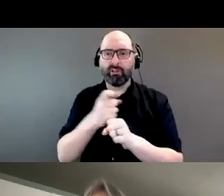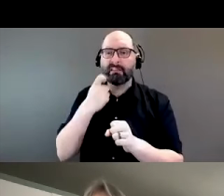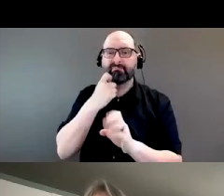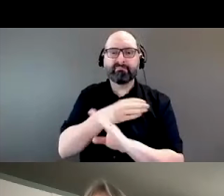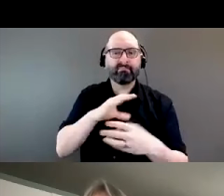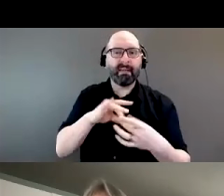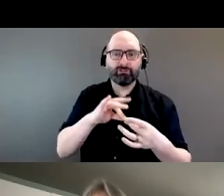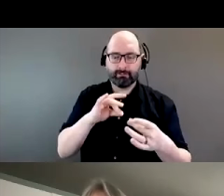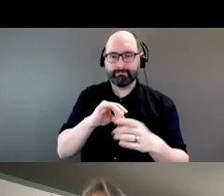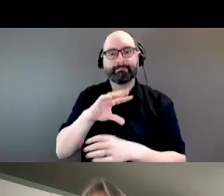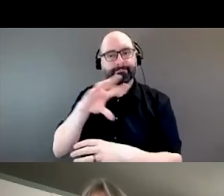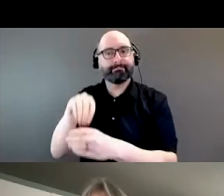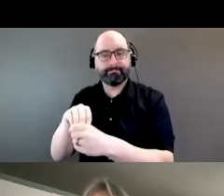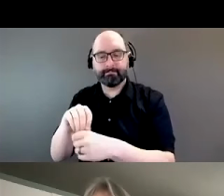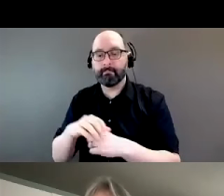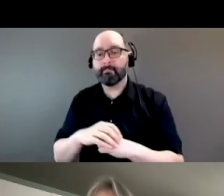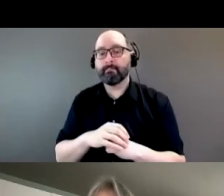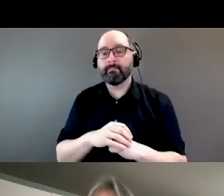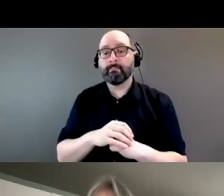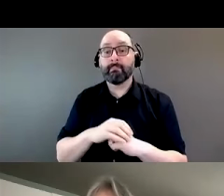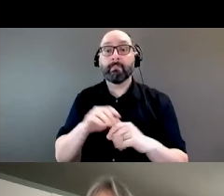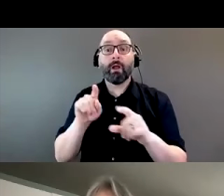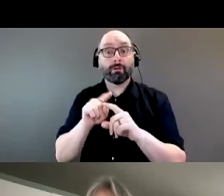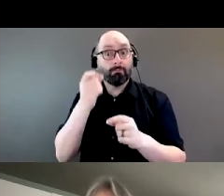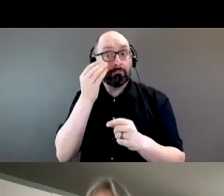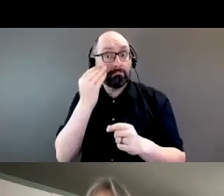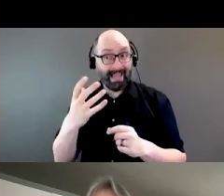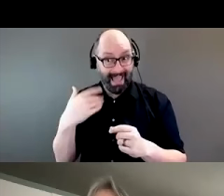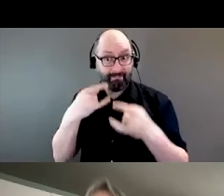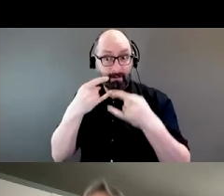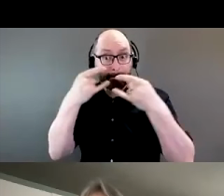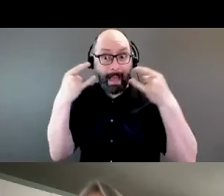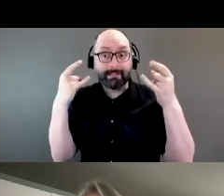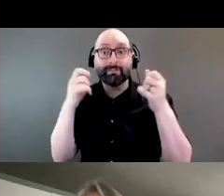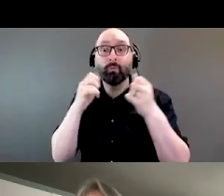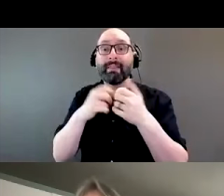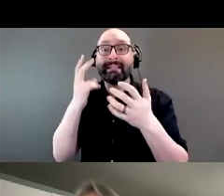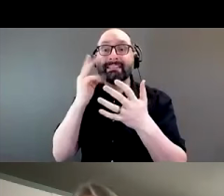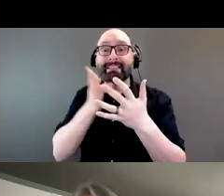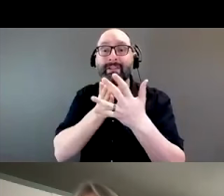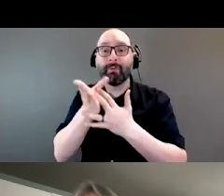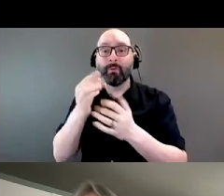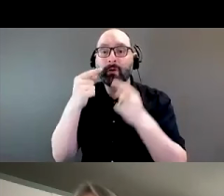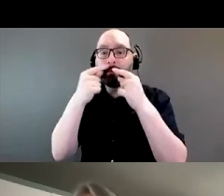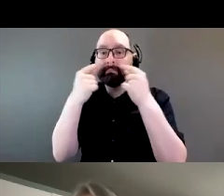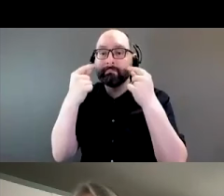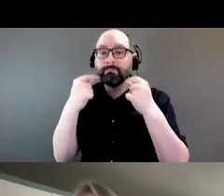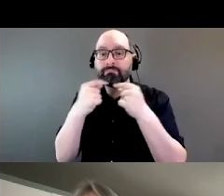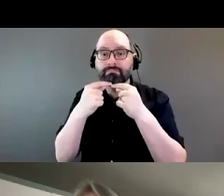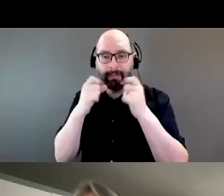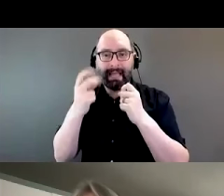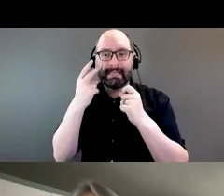also wanted to mention that there are masks out there that have a clear window so that people can see your mouth.